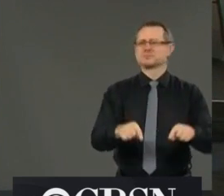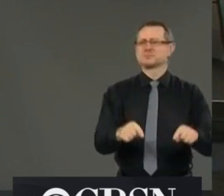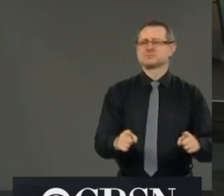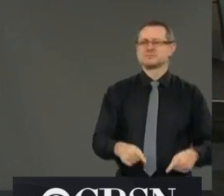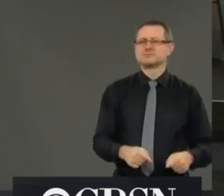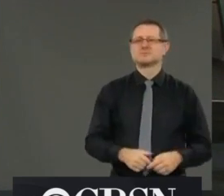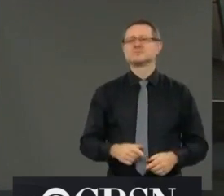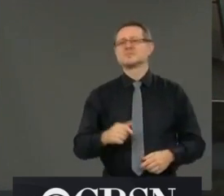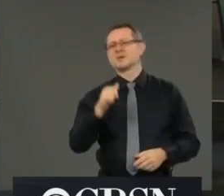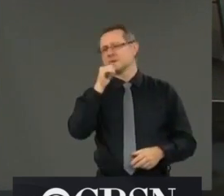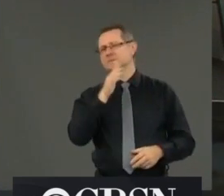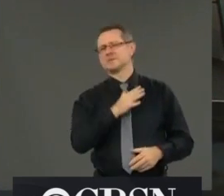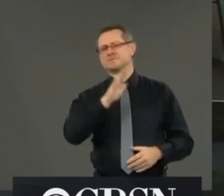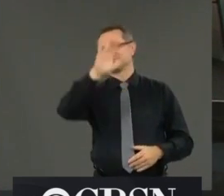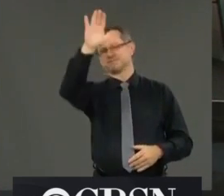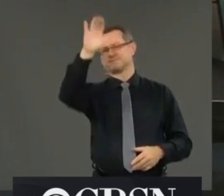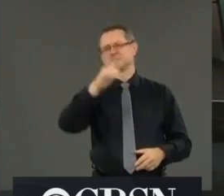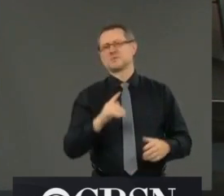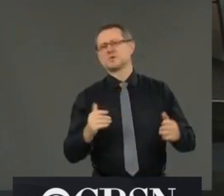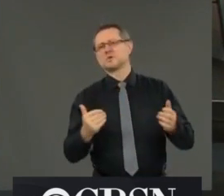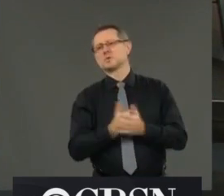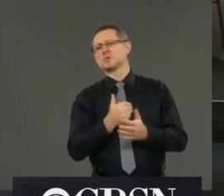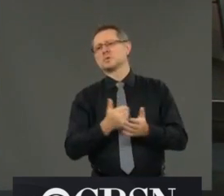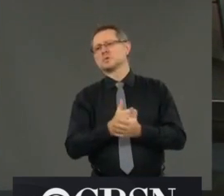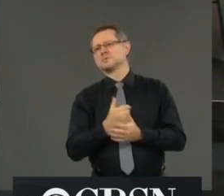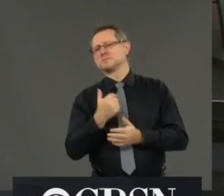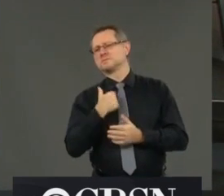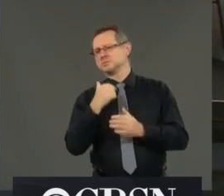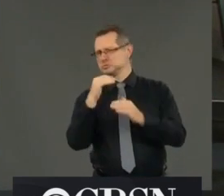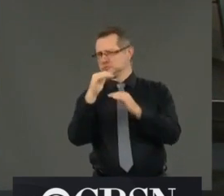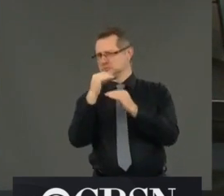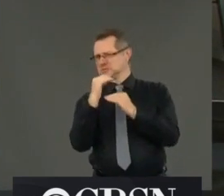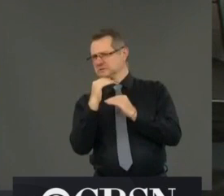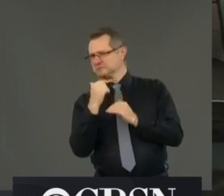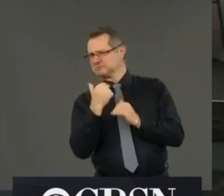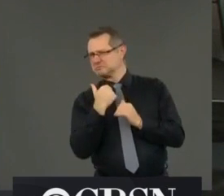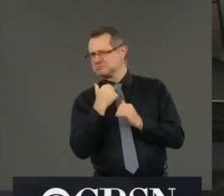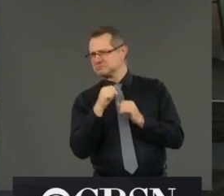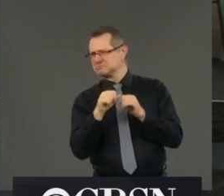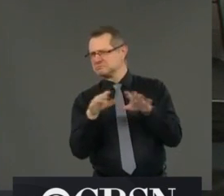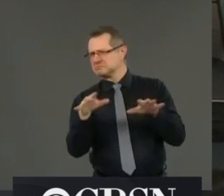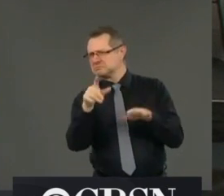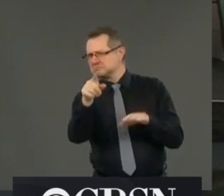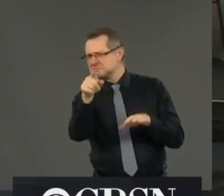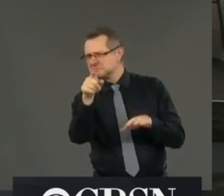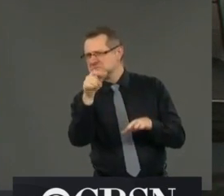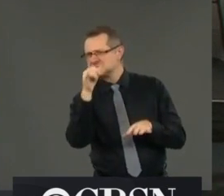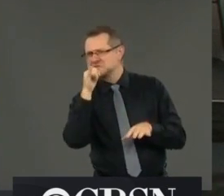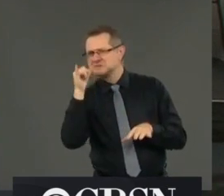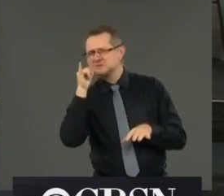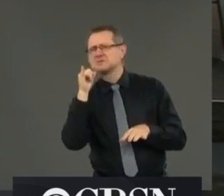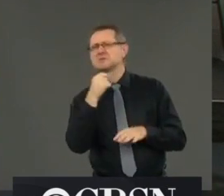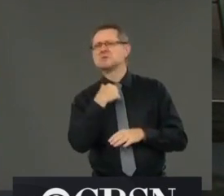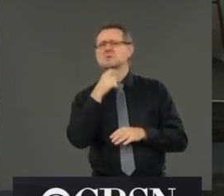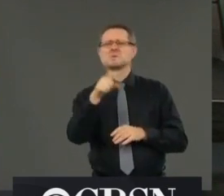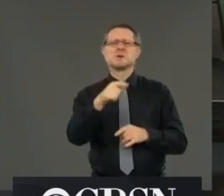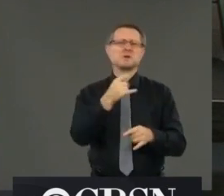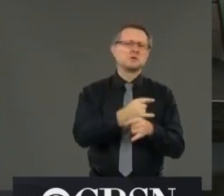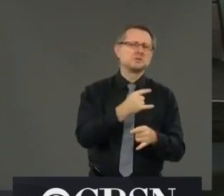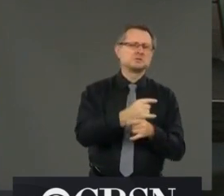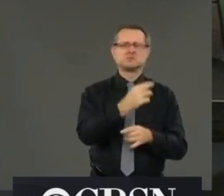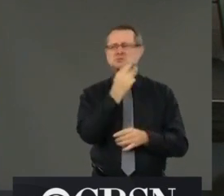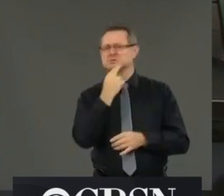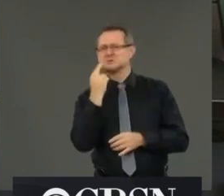Governor. Regarding the new restrictions put out by your administration yesterday, mandating that bars and restaurants may only serve